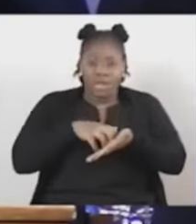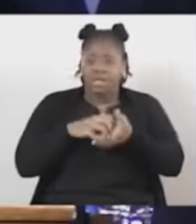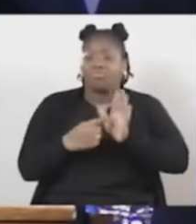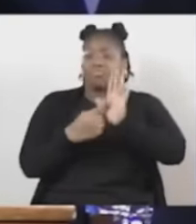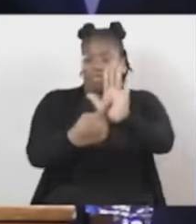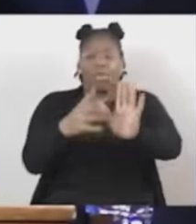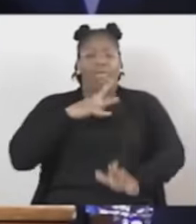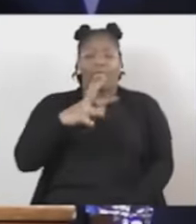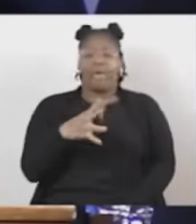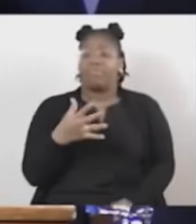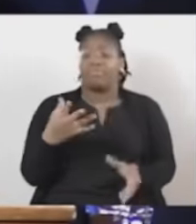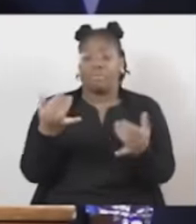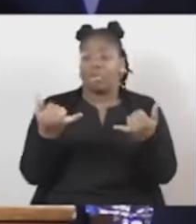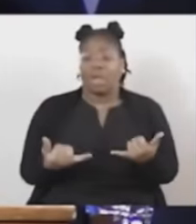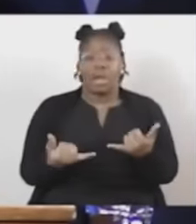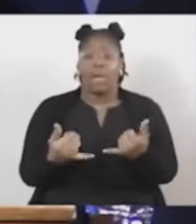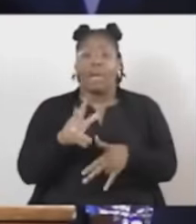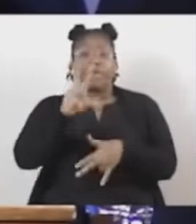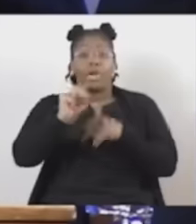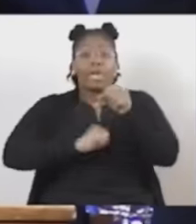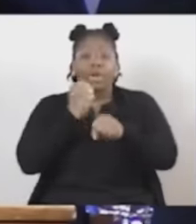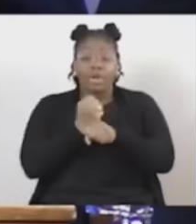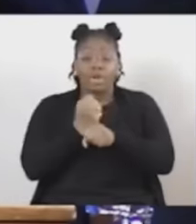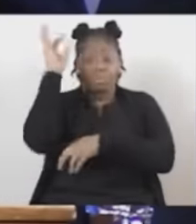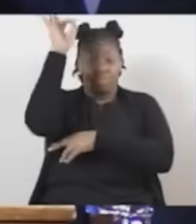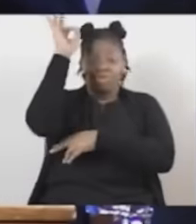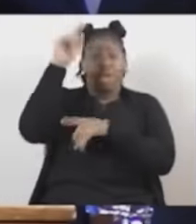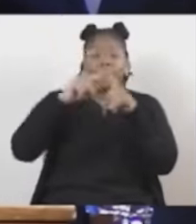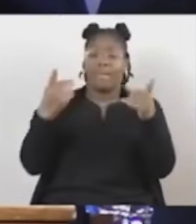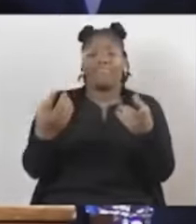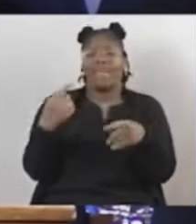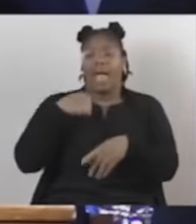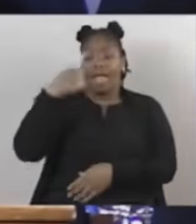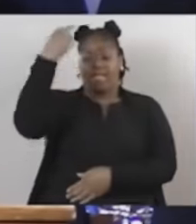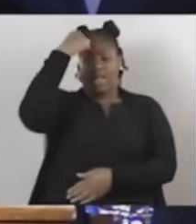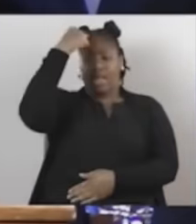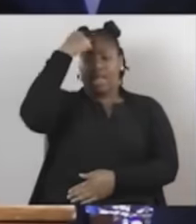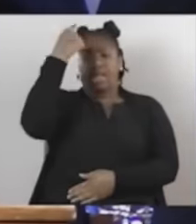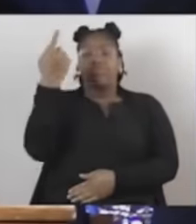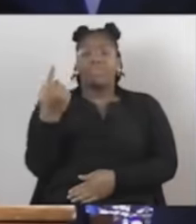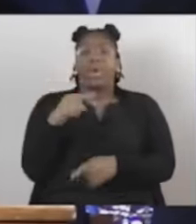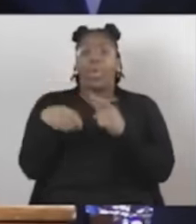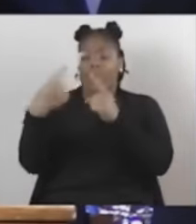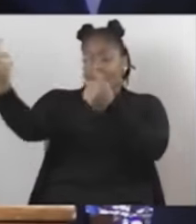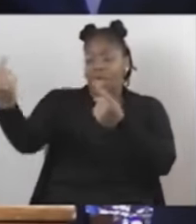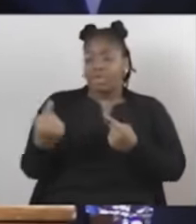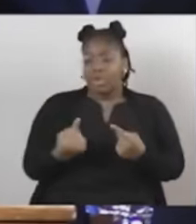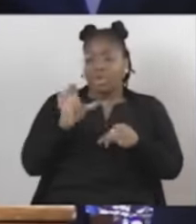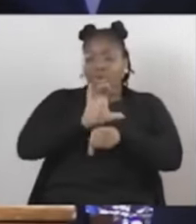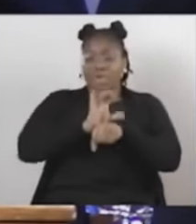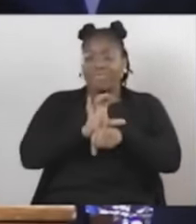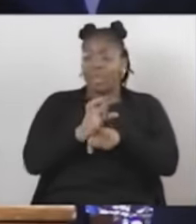Because in my estimation, I'm 30 years in. In my estimation, we get so polished to come to church that we cover